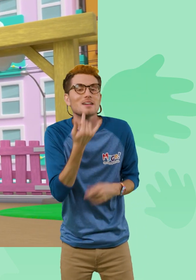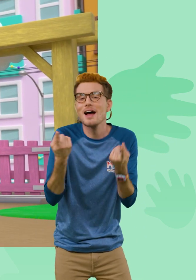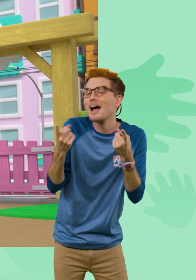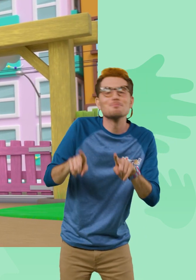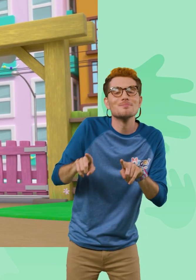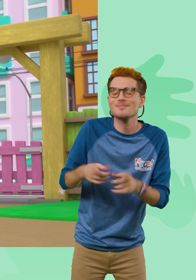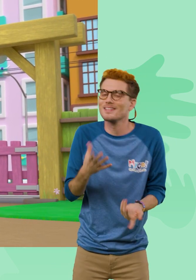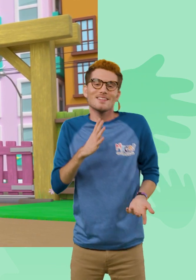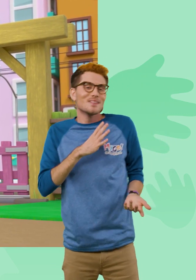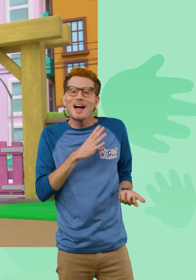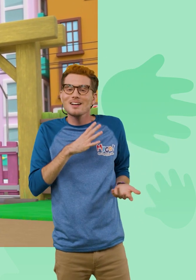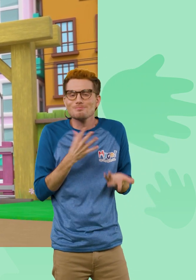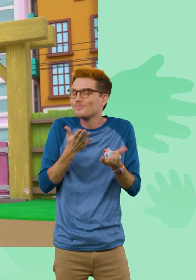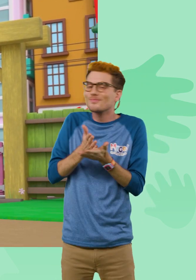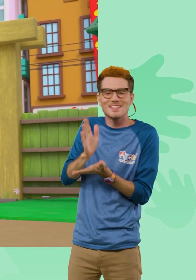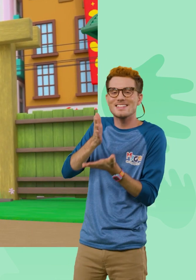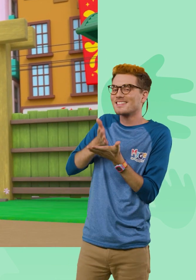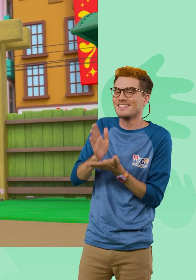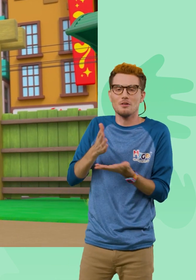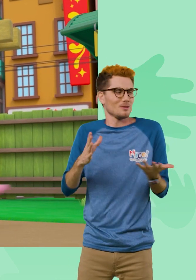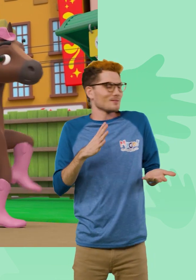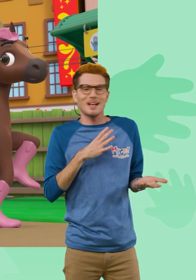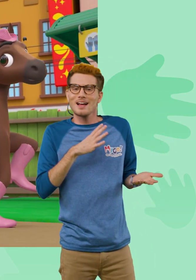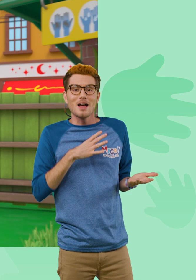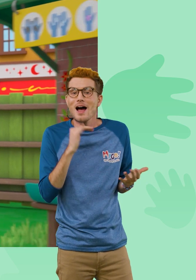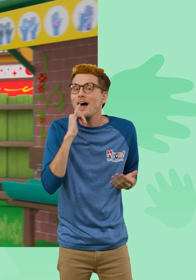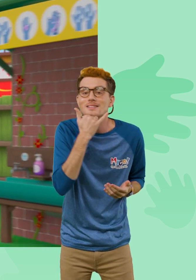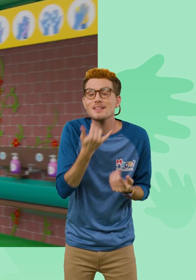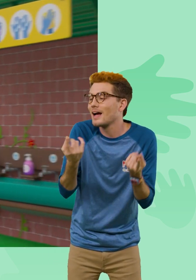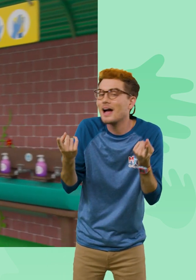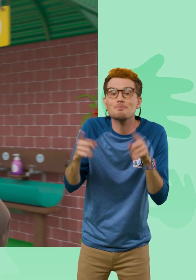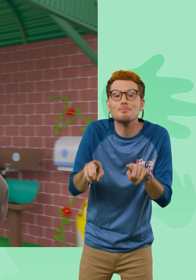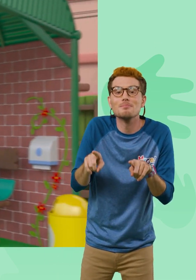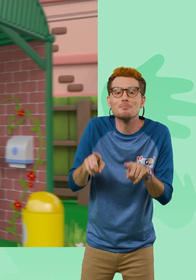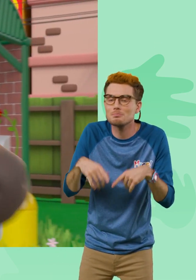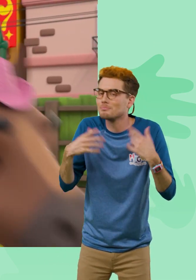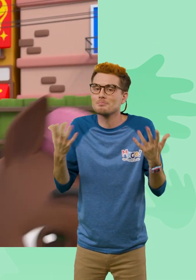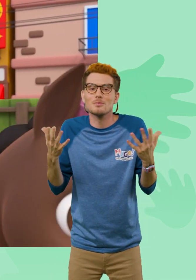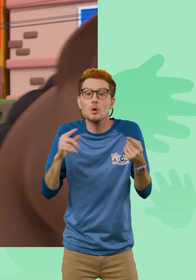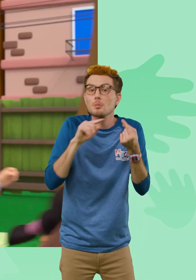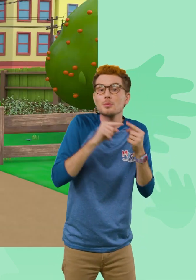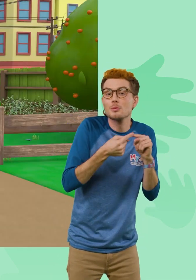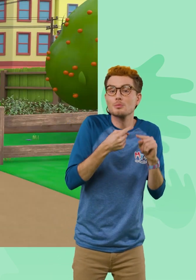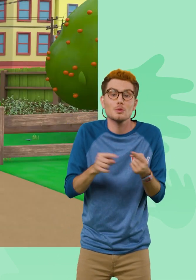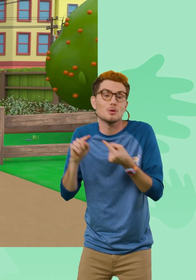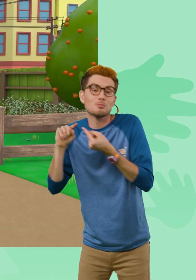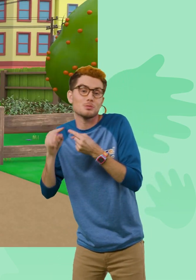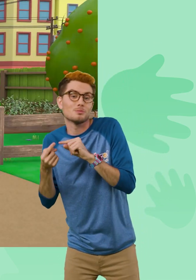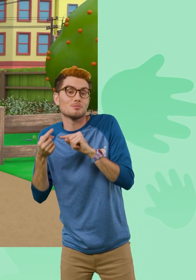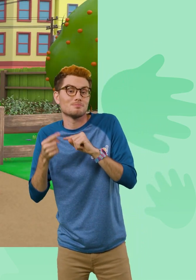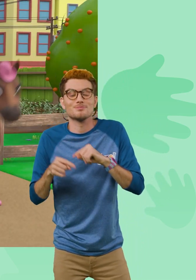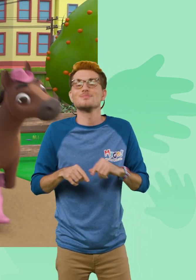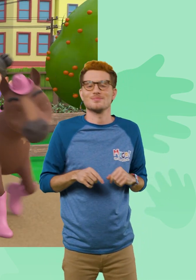Accidents happen, it's okay. It's okay, it's okay. Accidents